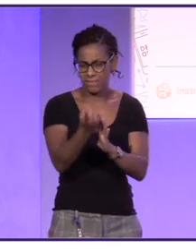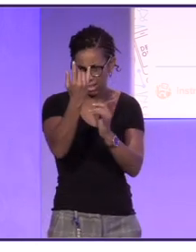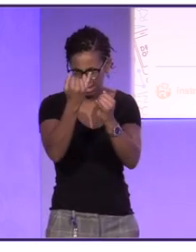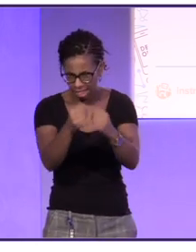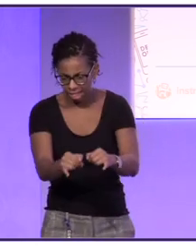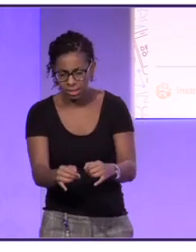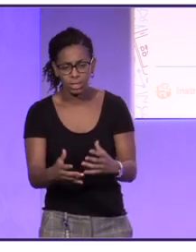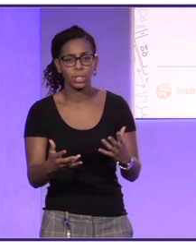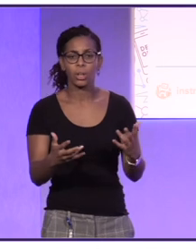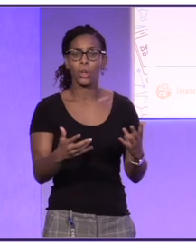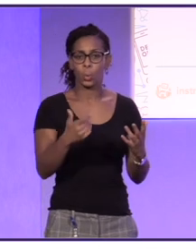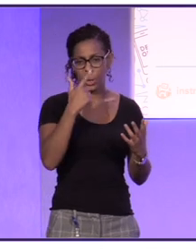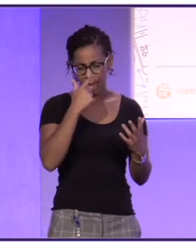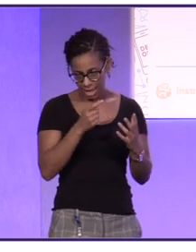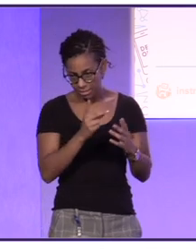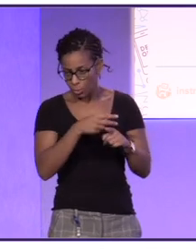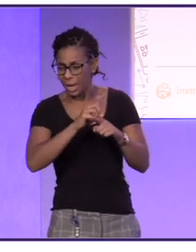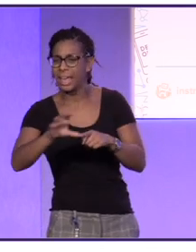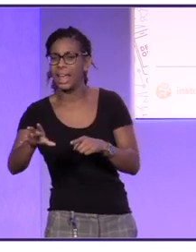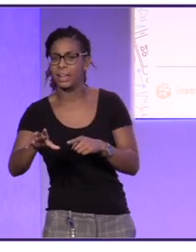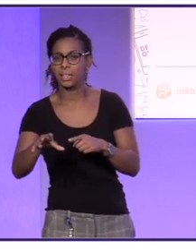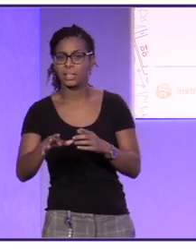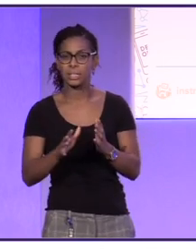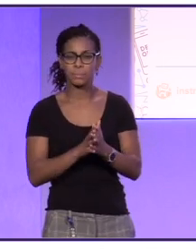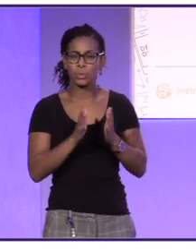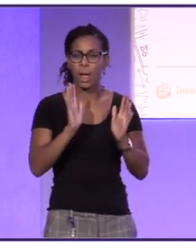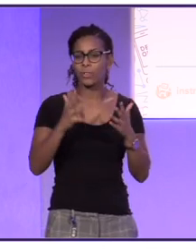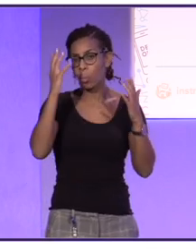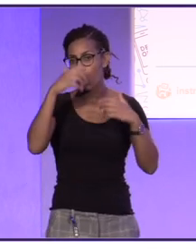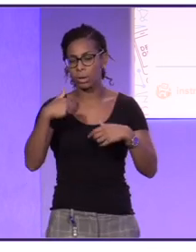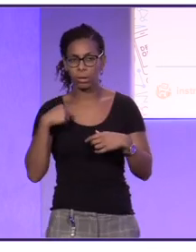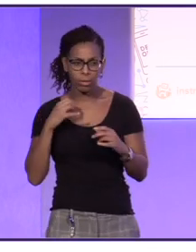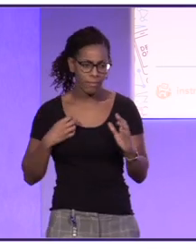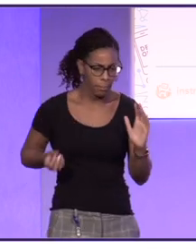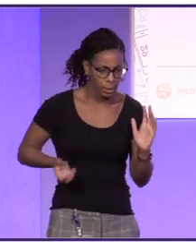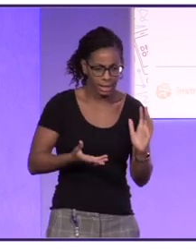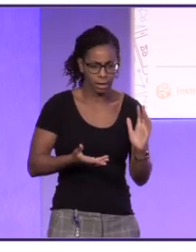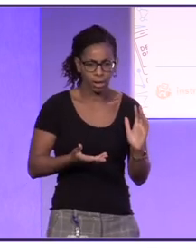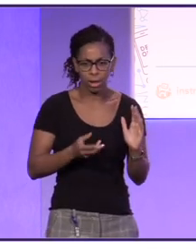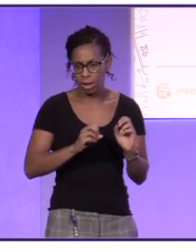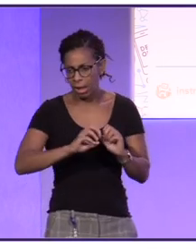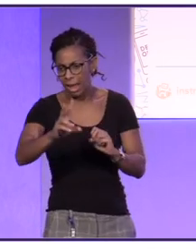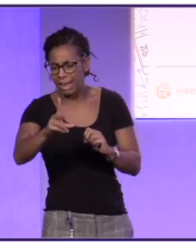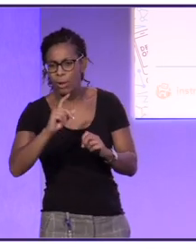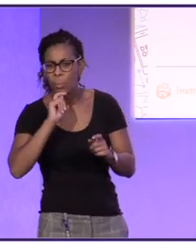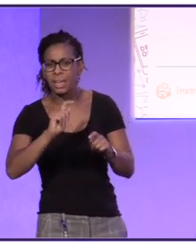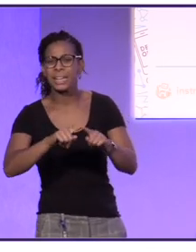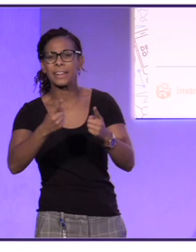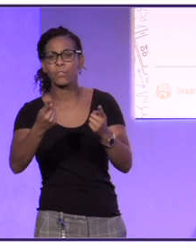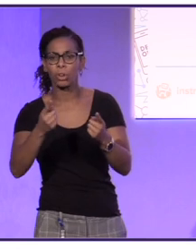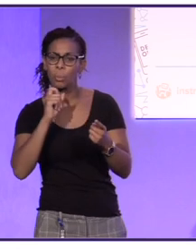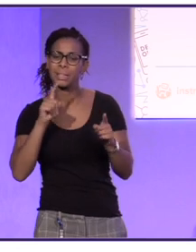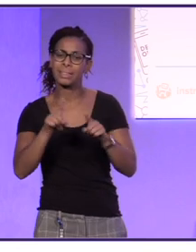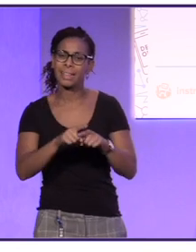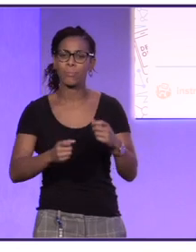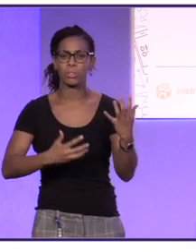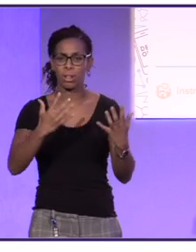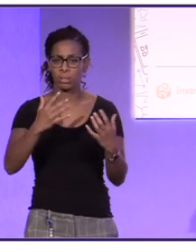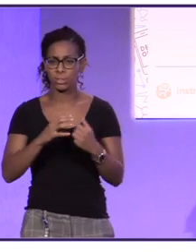like, so that you don't have a fear that it's going to change something in a different way when it comes out the other side.